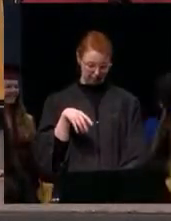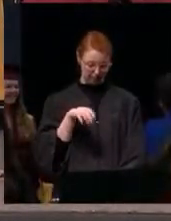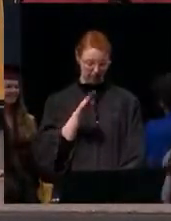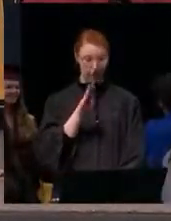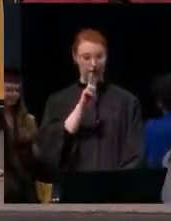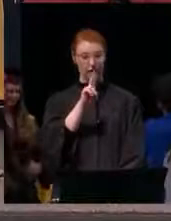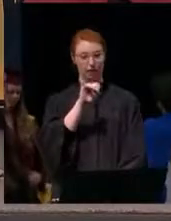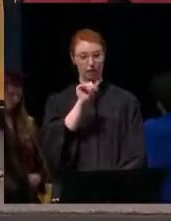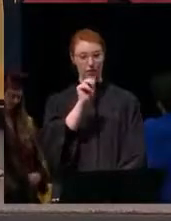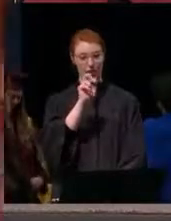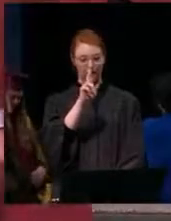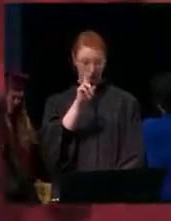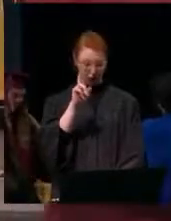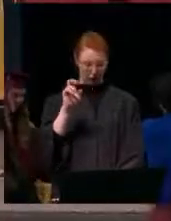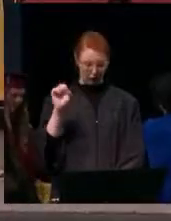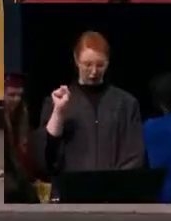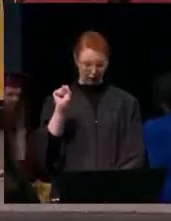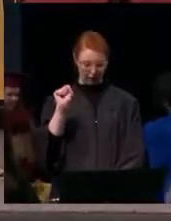Briar Sylvester.